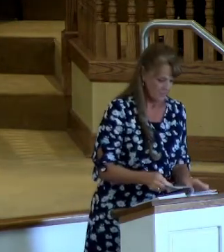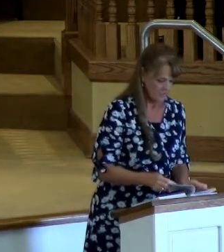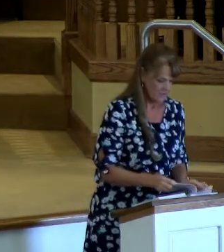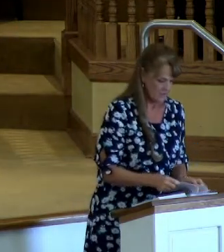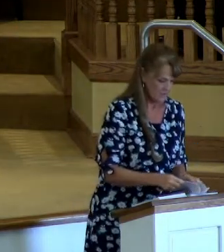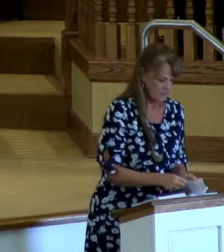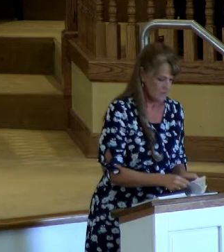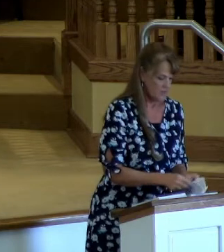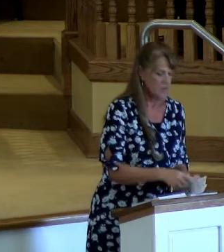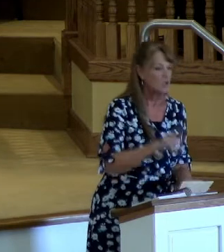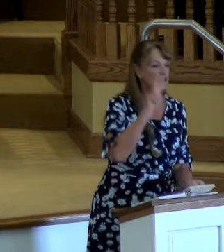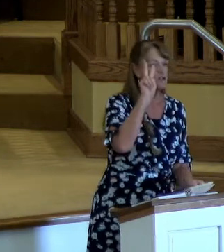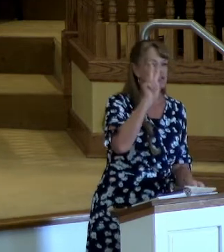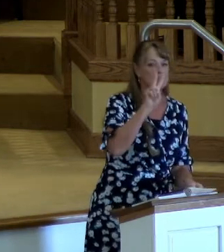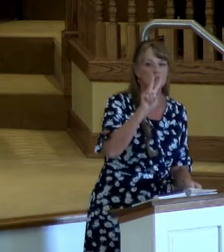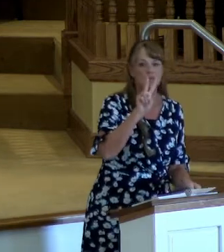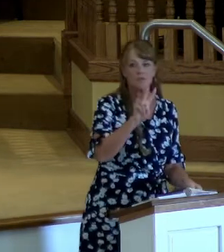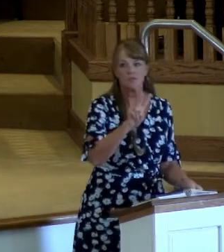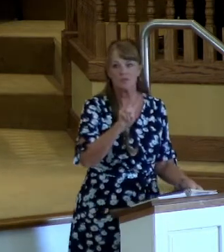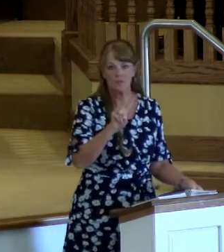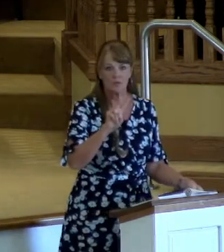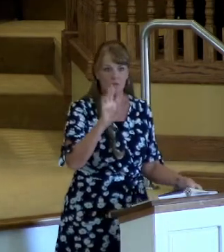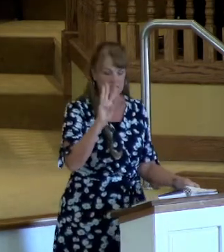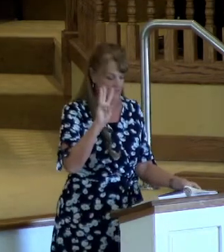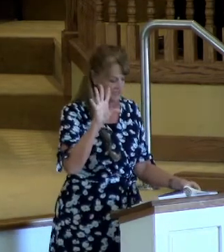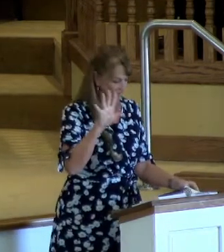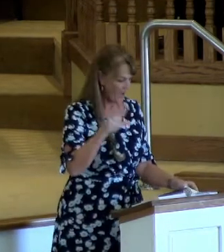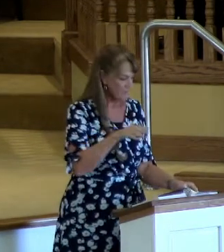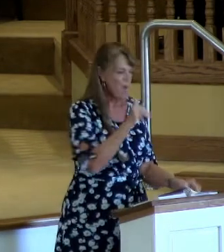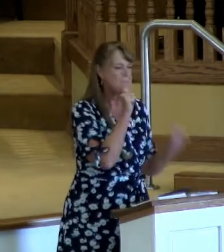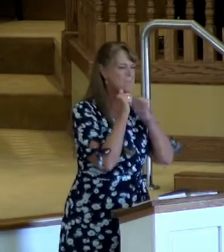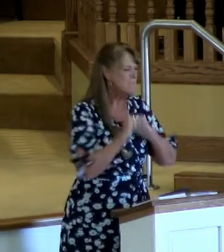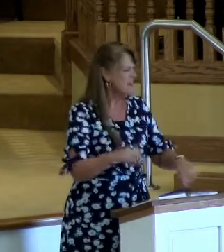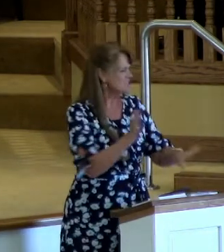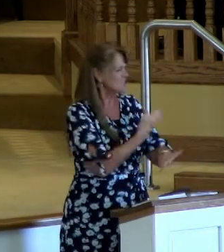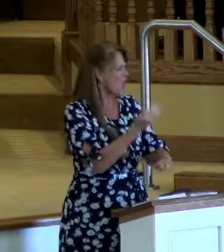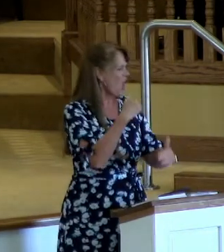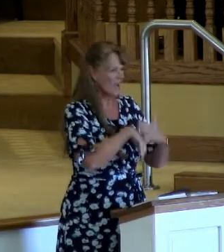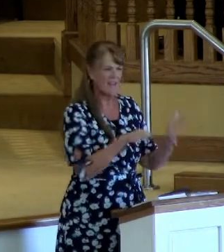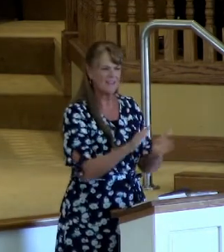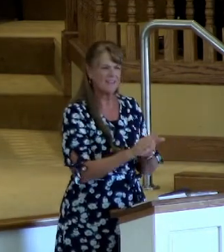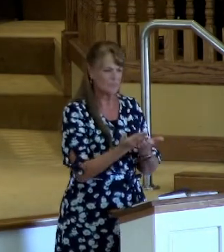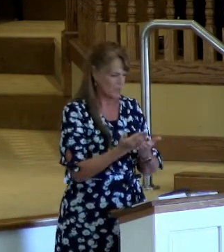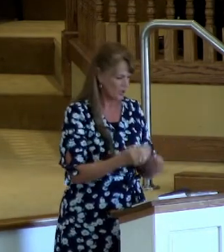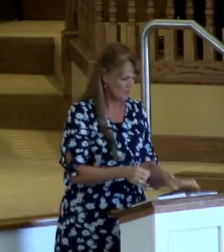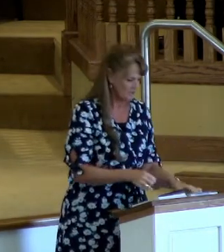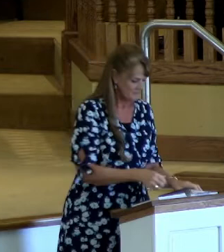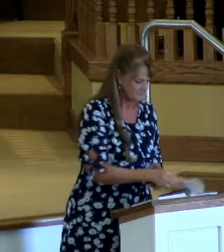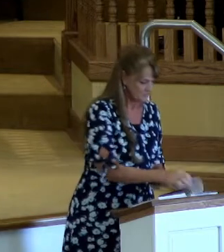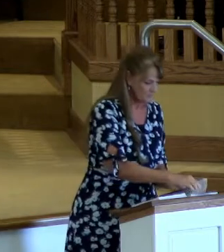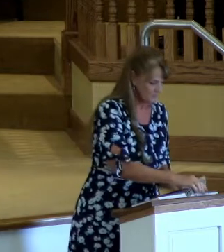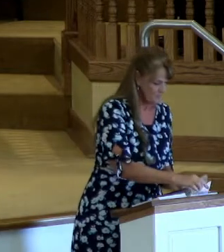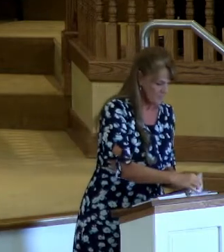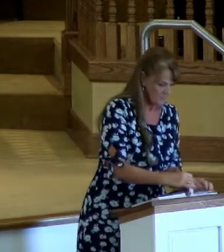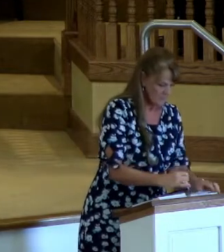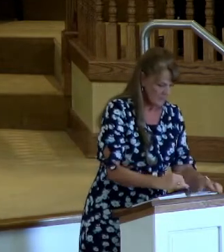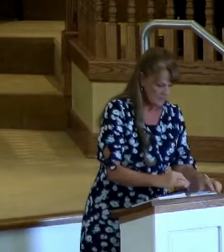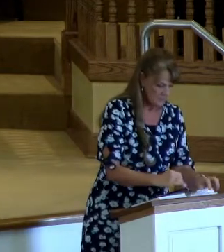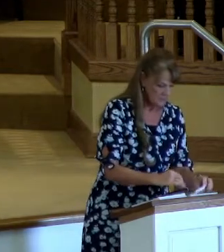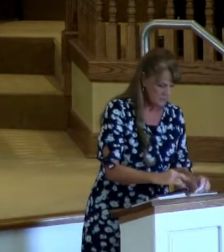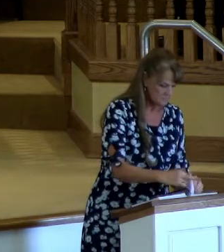All right, 265, best song in the hymn book. 265. We're singing all three verses because it's my favorite.